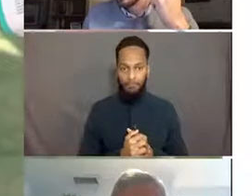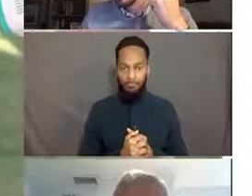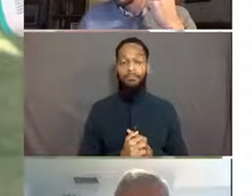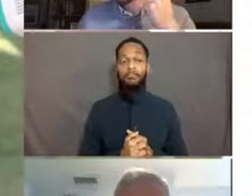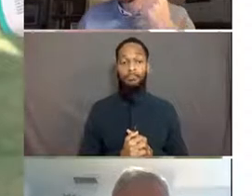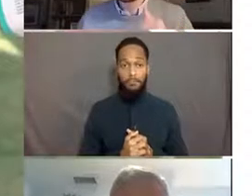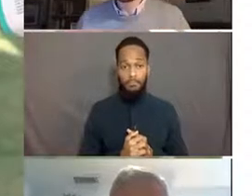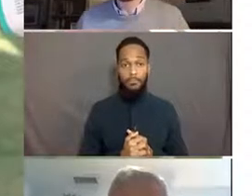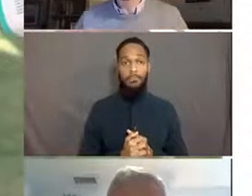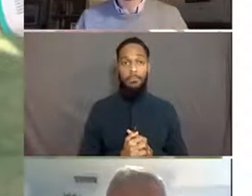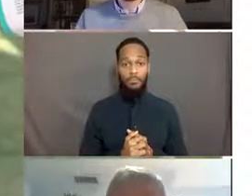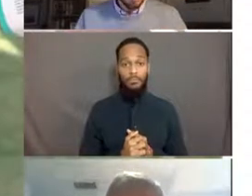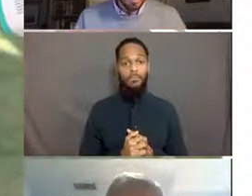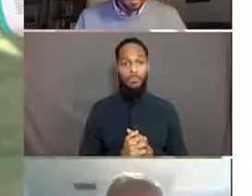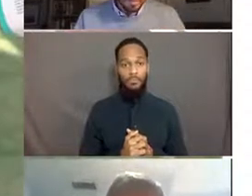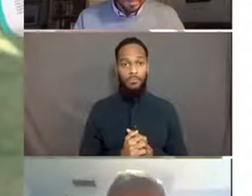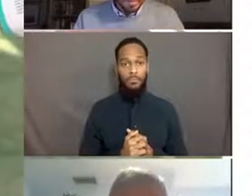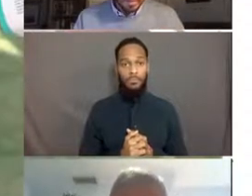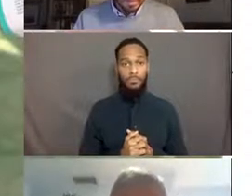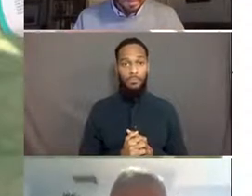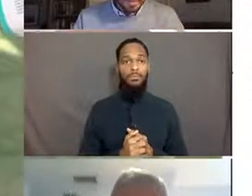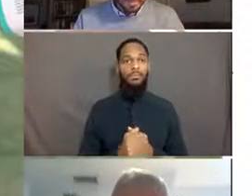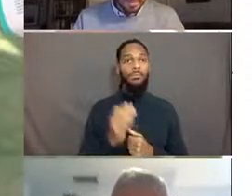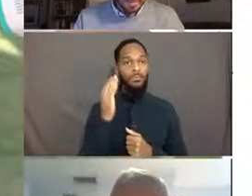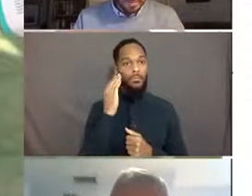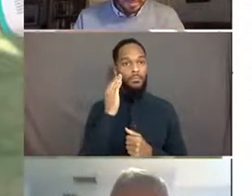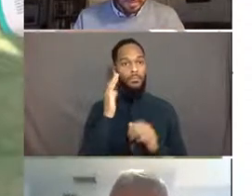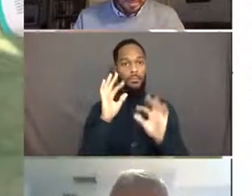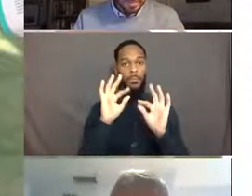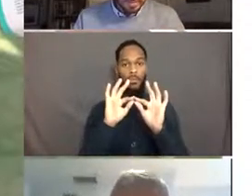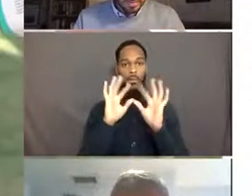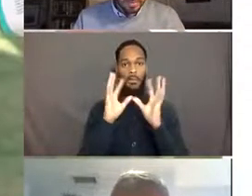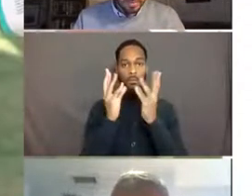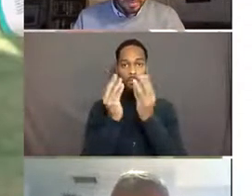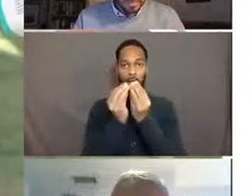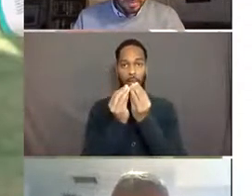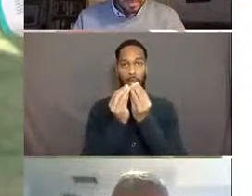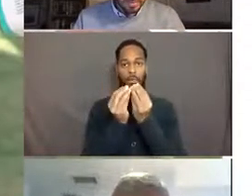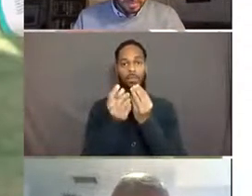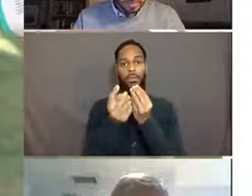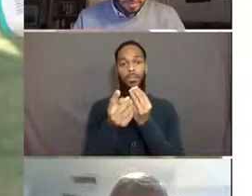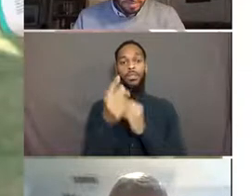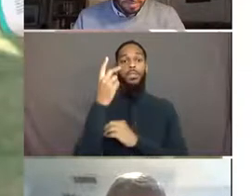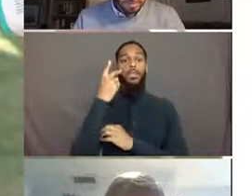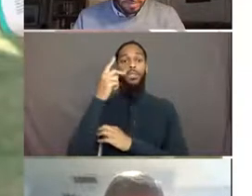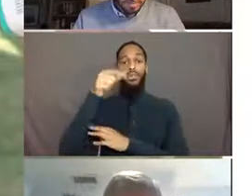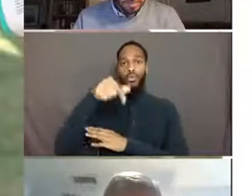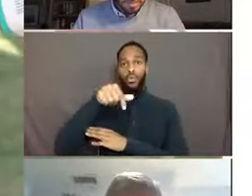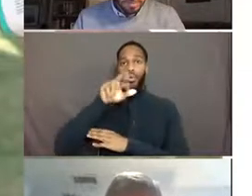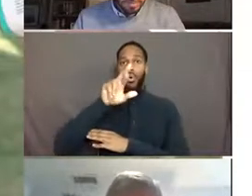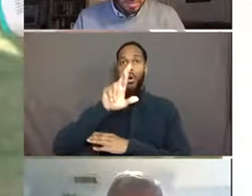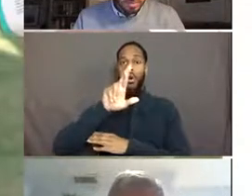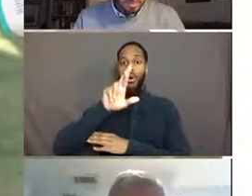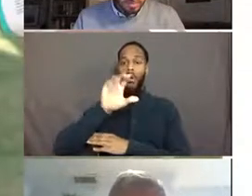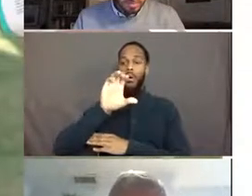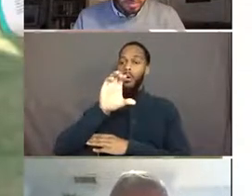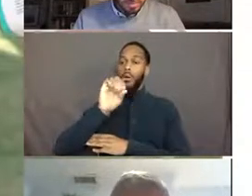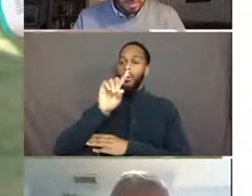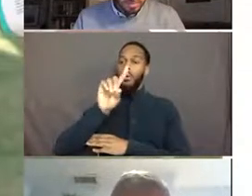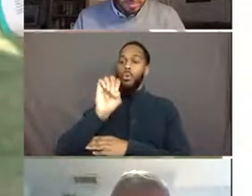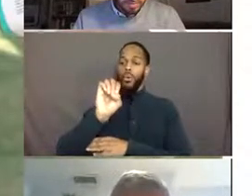And so, families, the QR code, quick entrance,